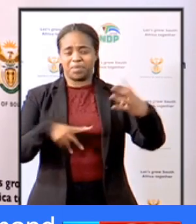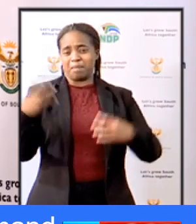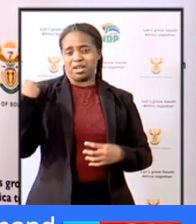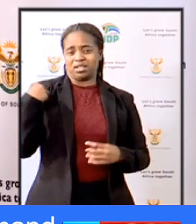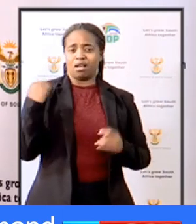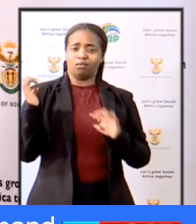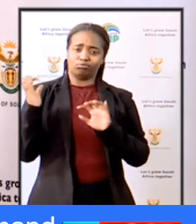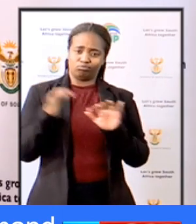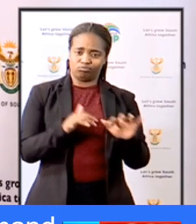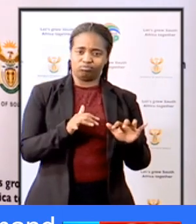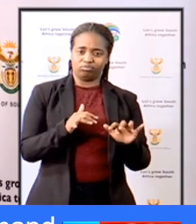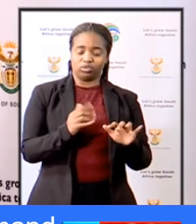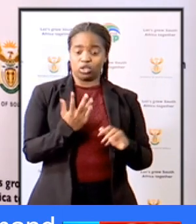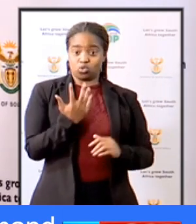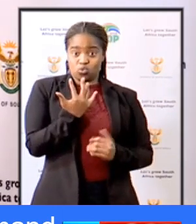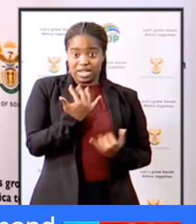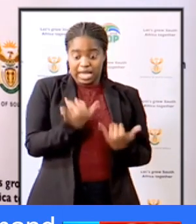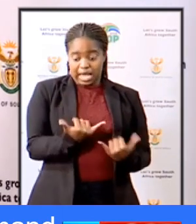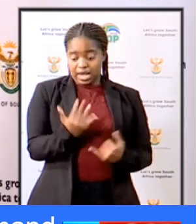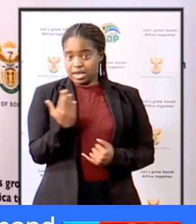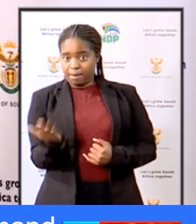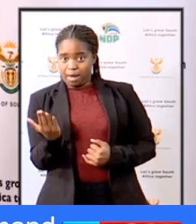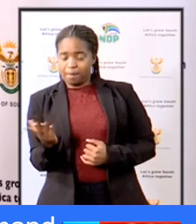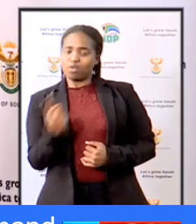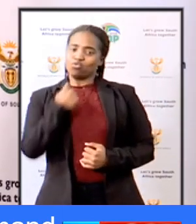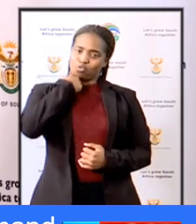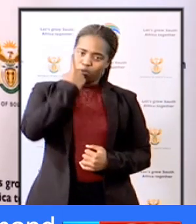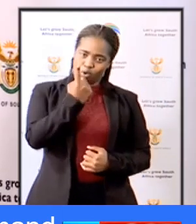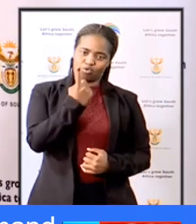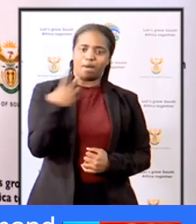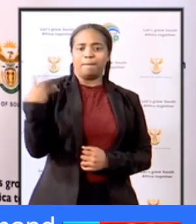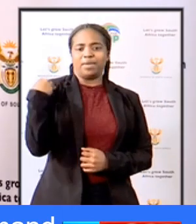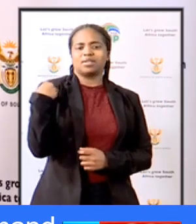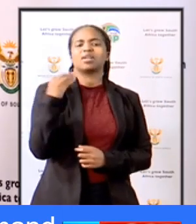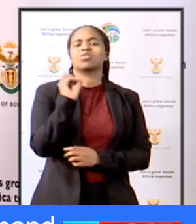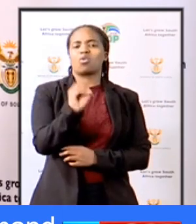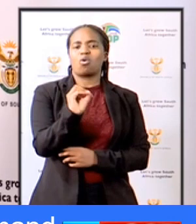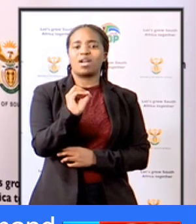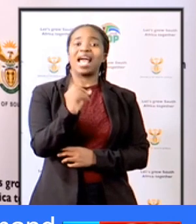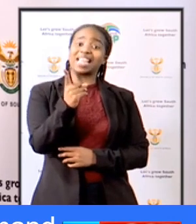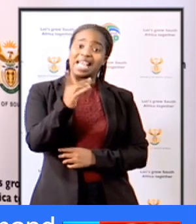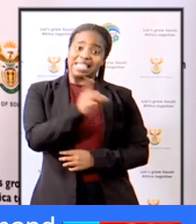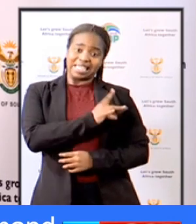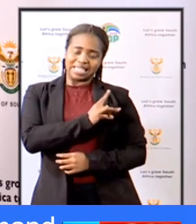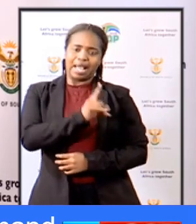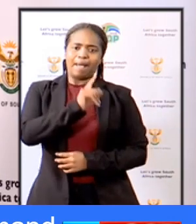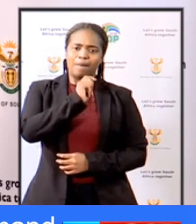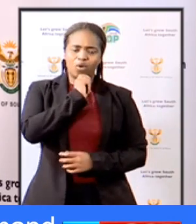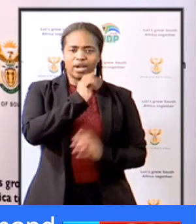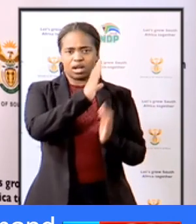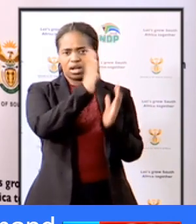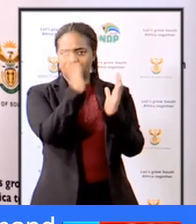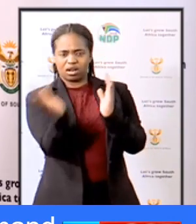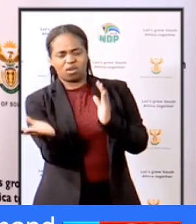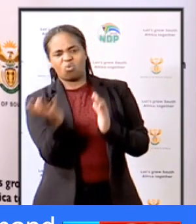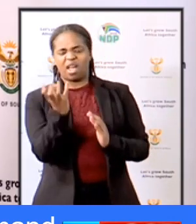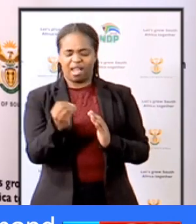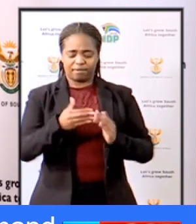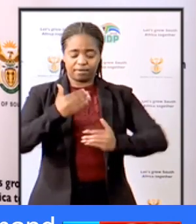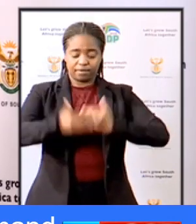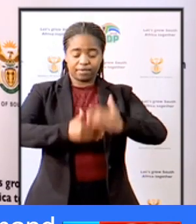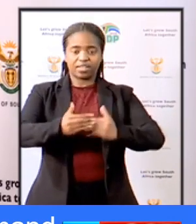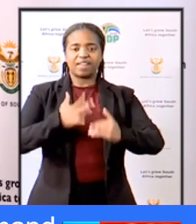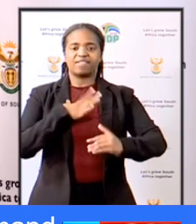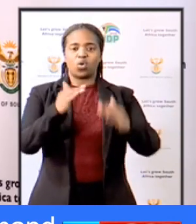ministers coming to speak to us as South Africans on what is the preparedness of the various